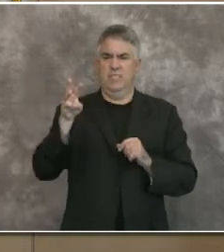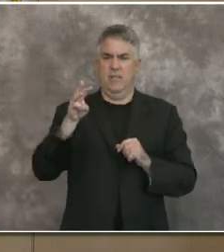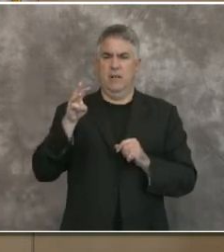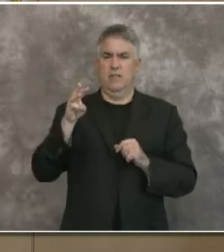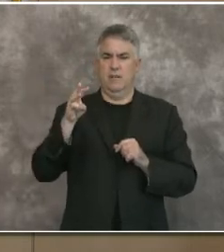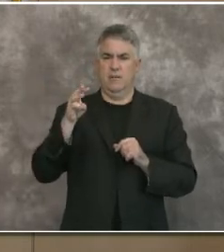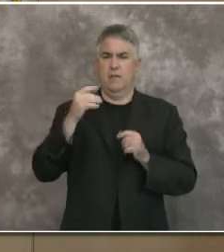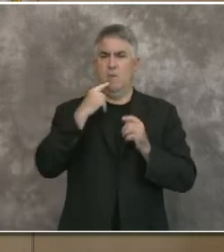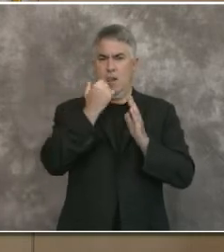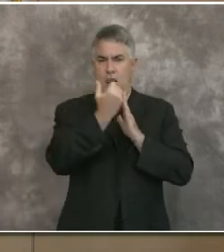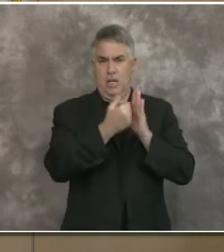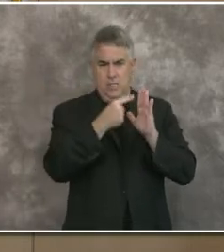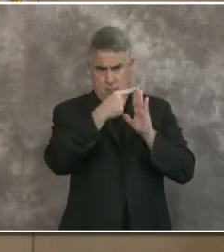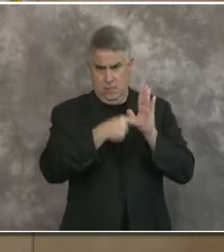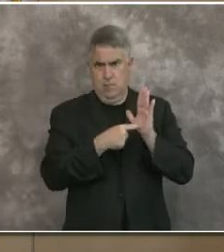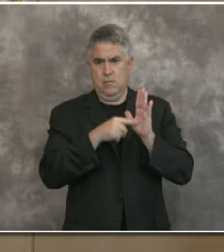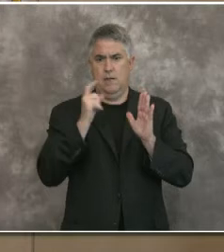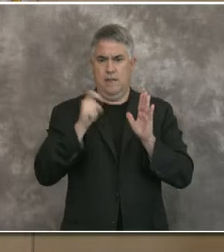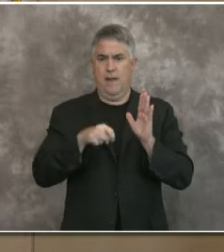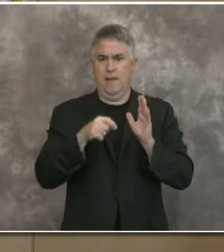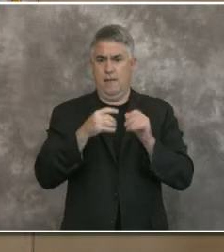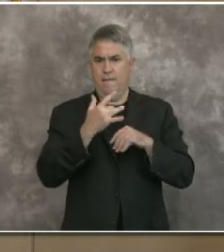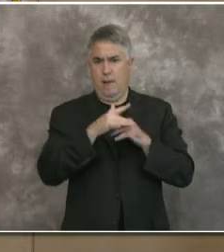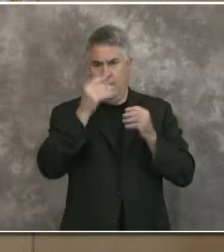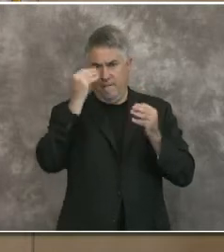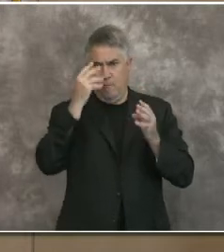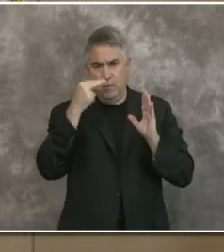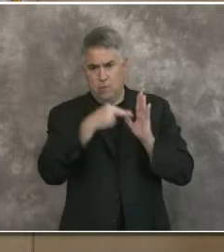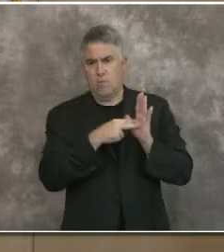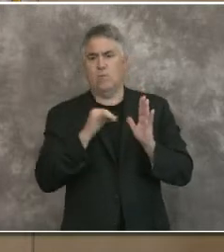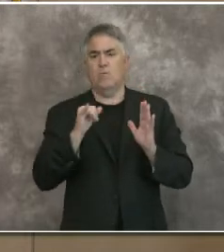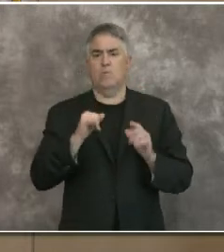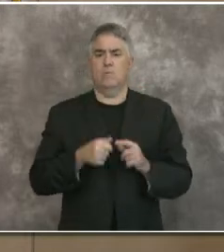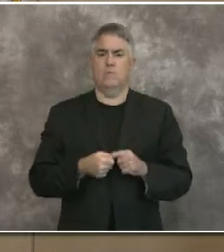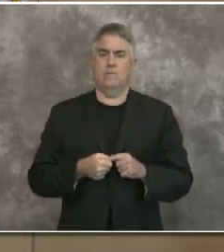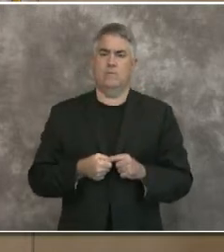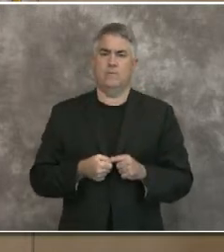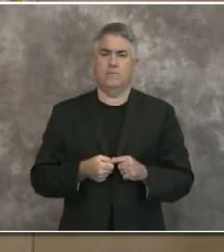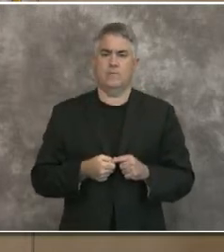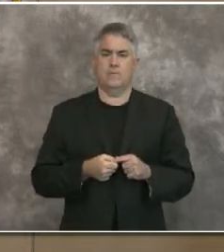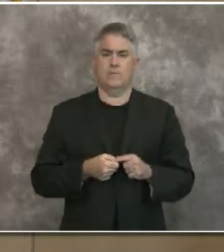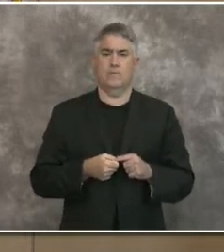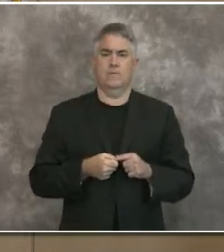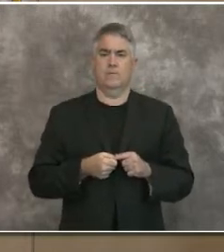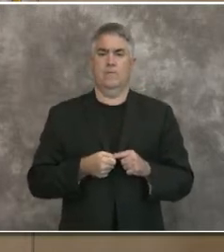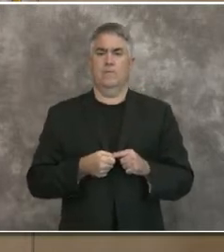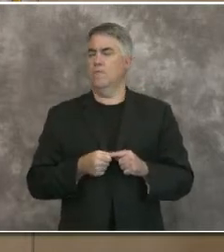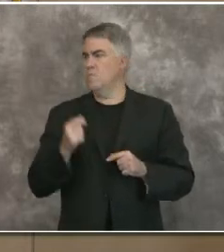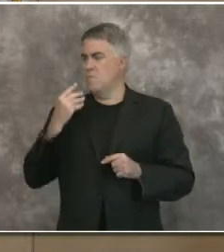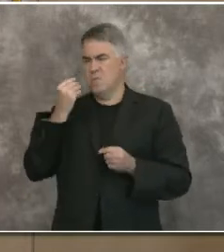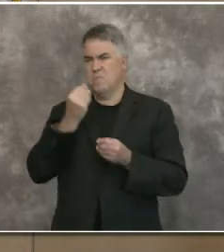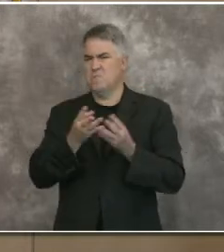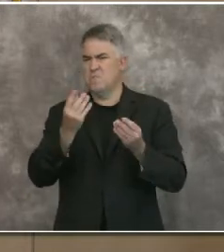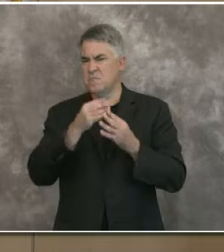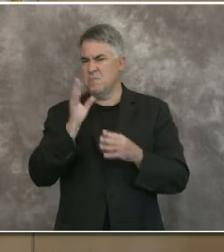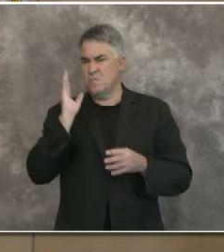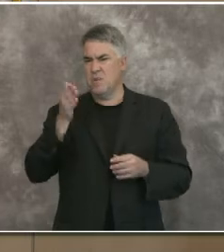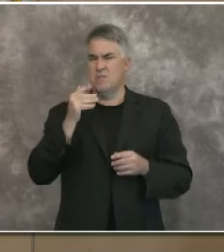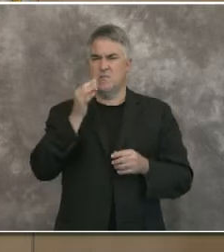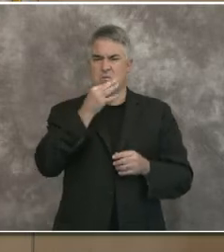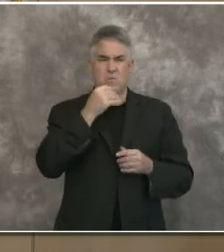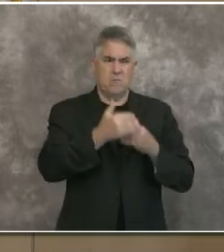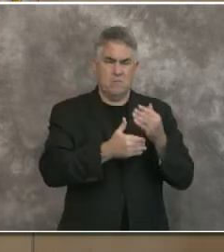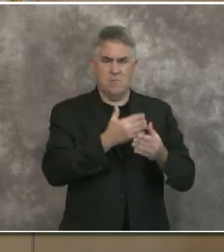are available, we will report or let you know what the process is, but